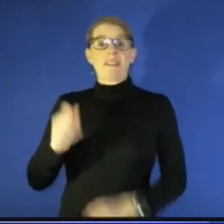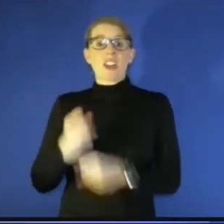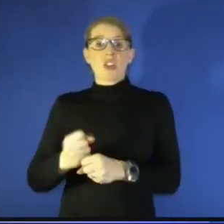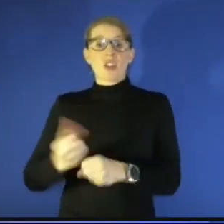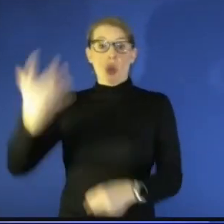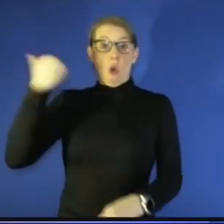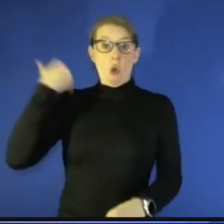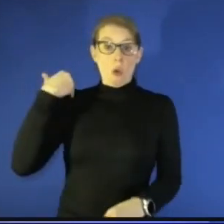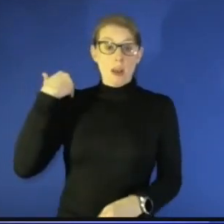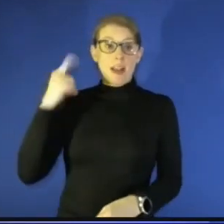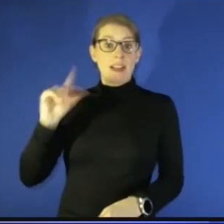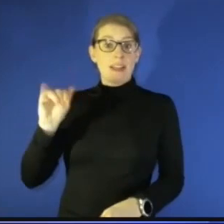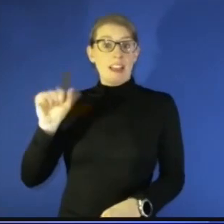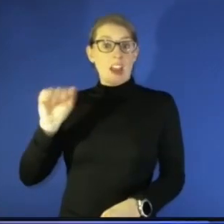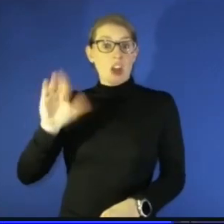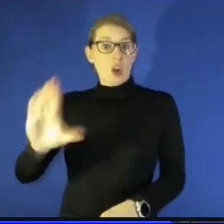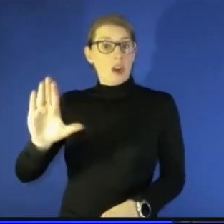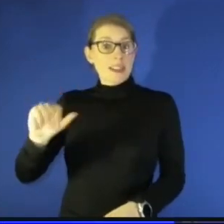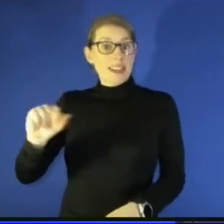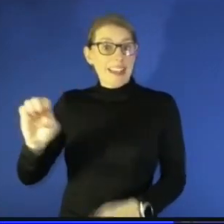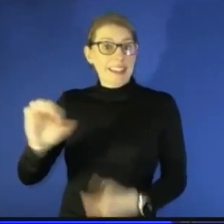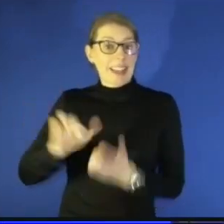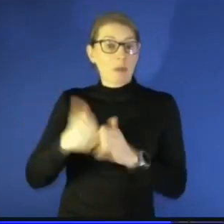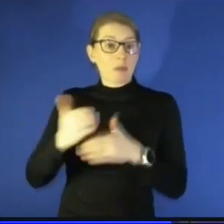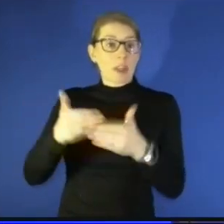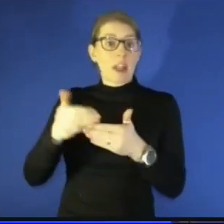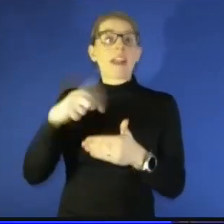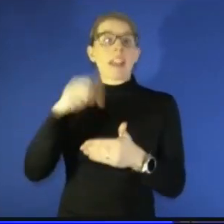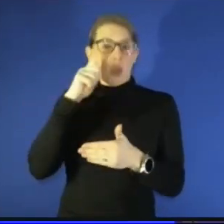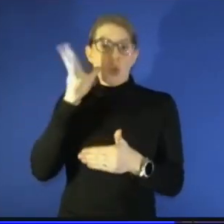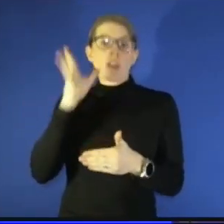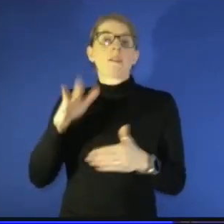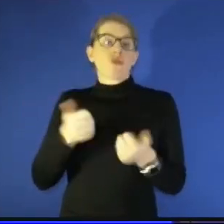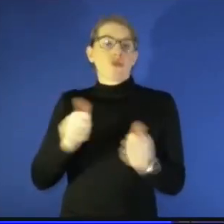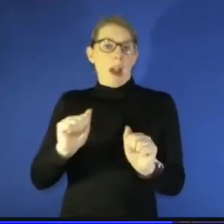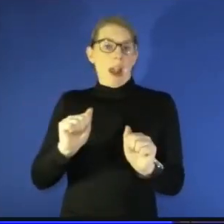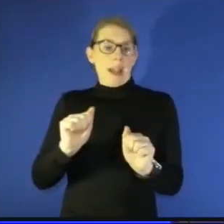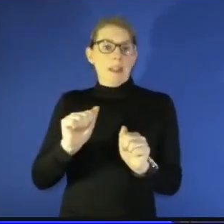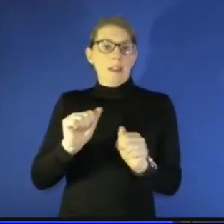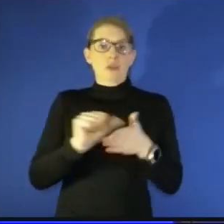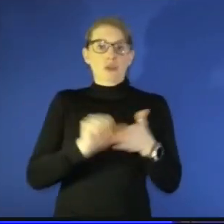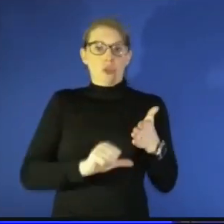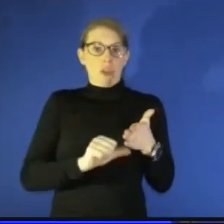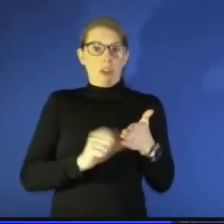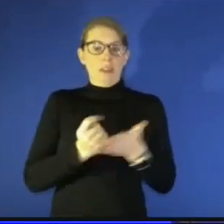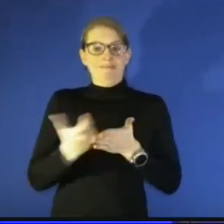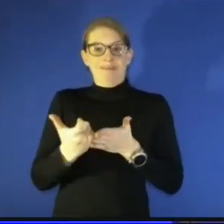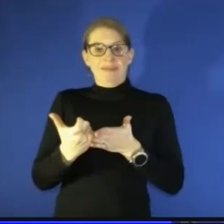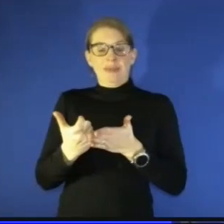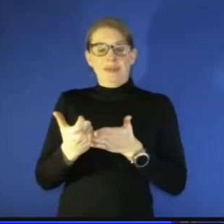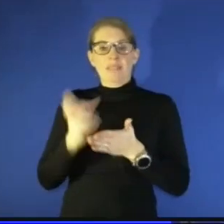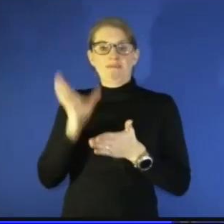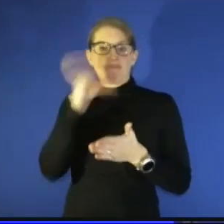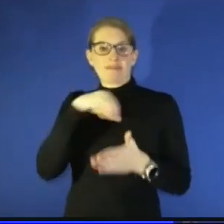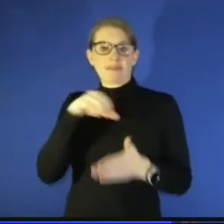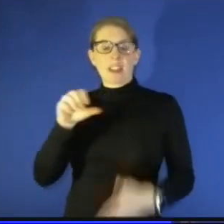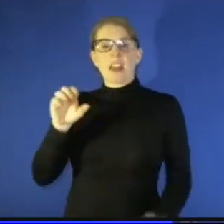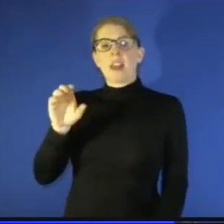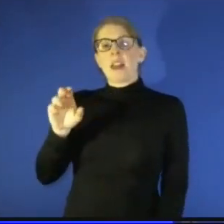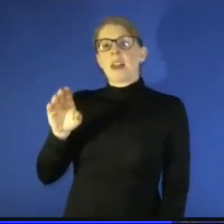handled? They would have tried surgery to try to cut out the abnormal blood vessels. It would have